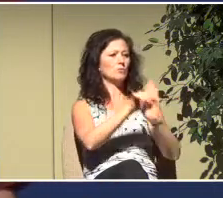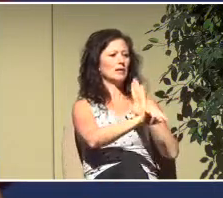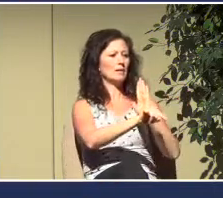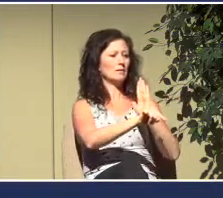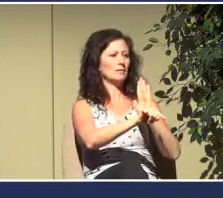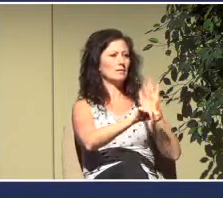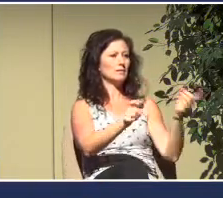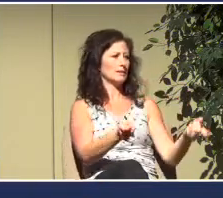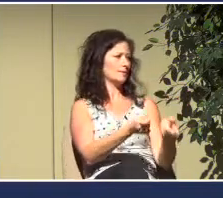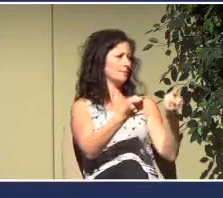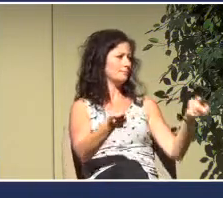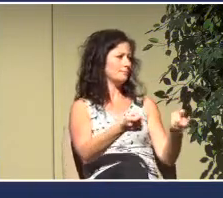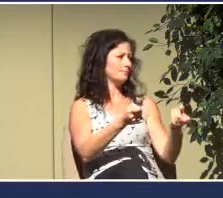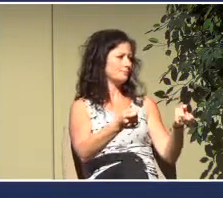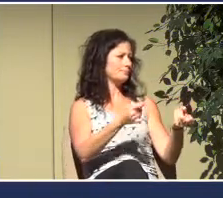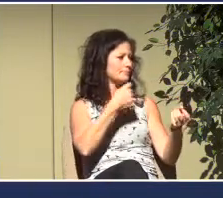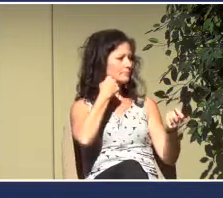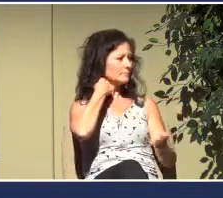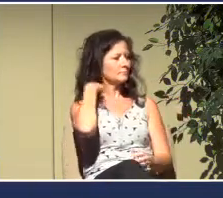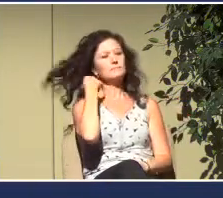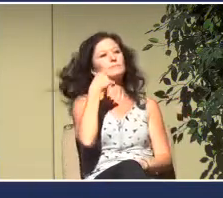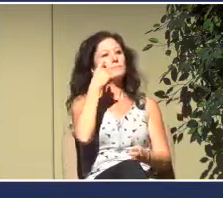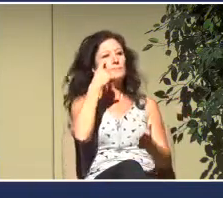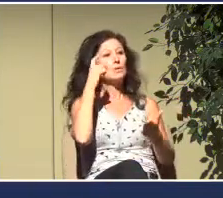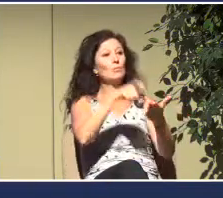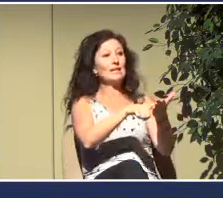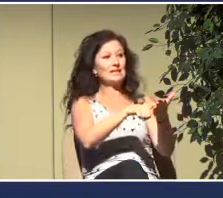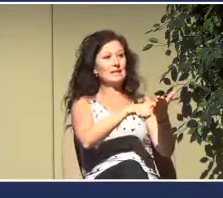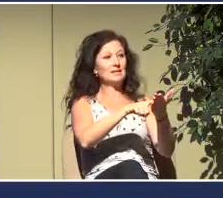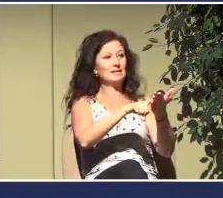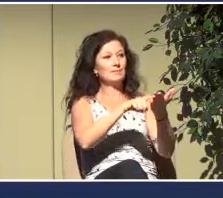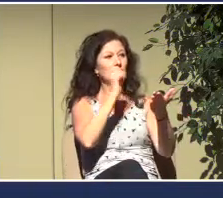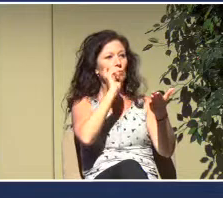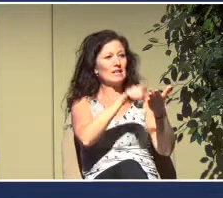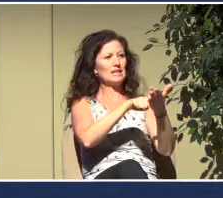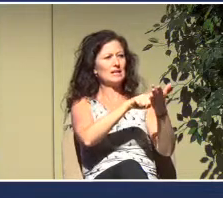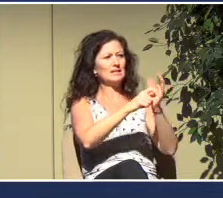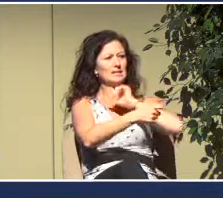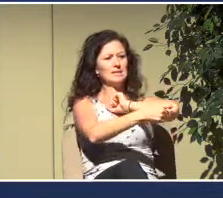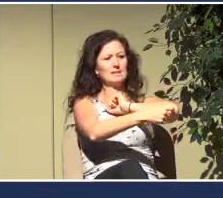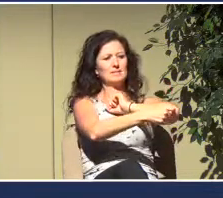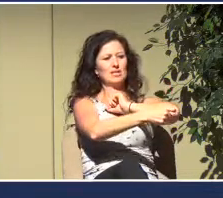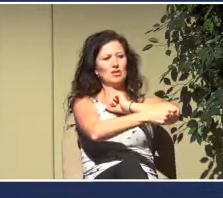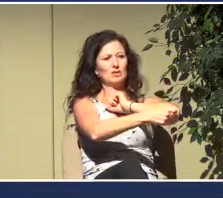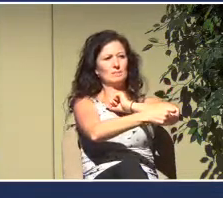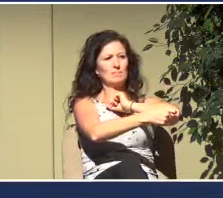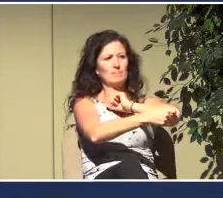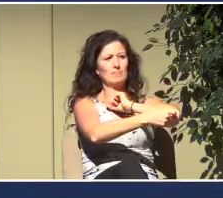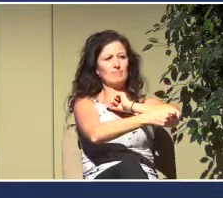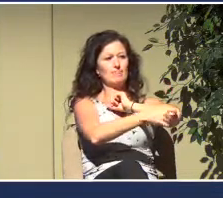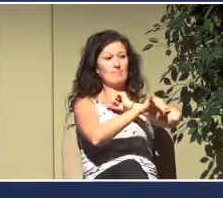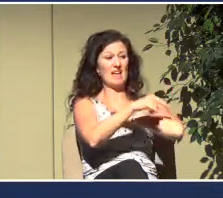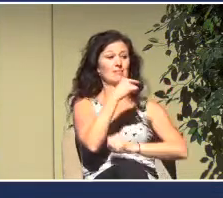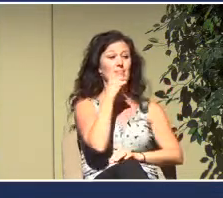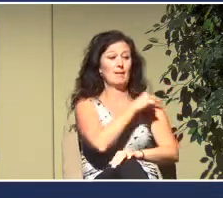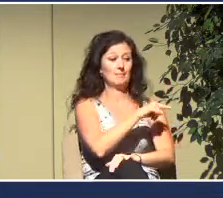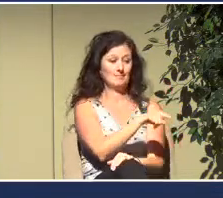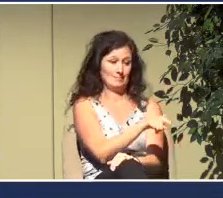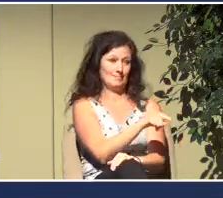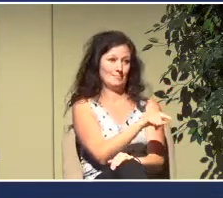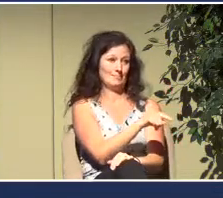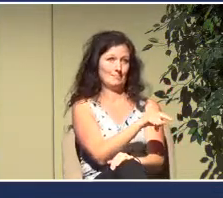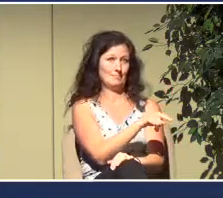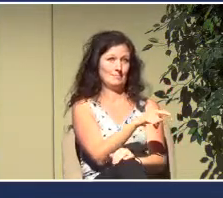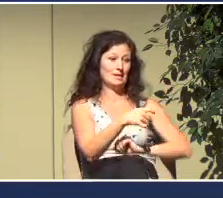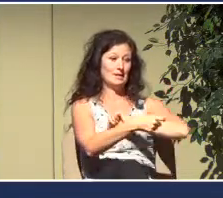life. First, recognize the temptation for what it is, and that is that it's a lie.